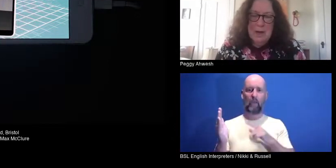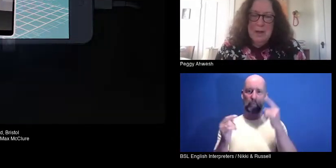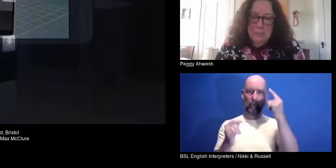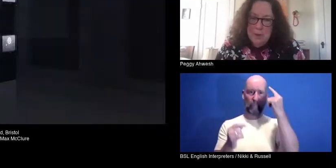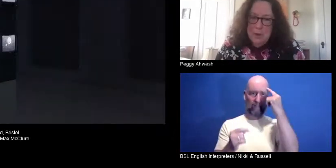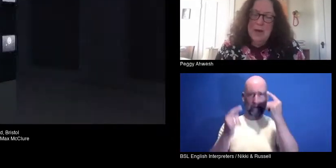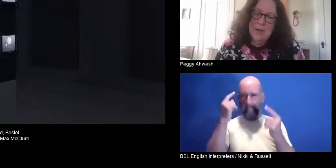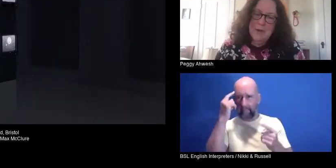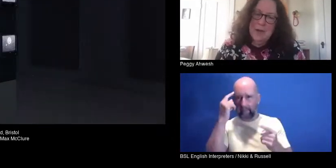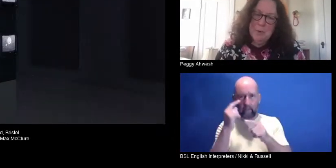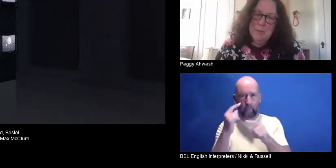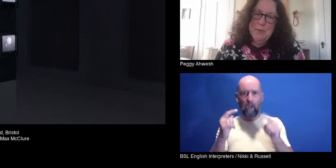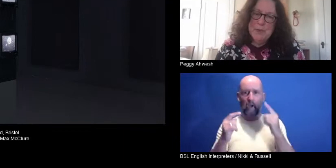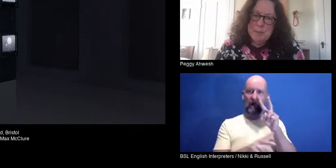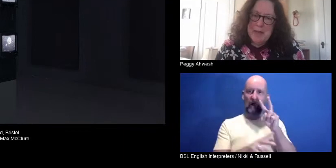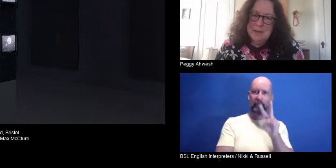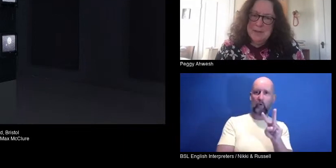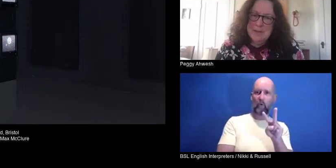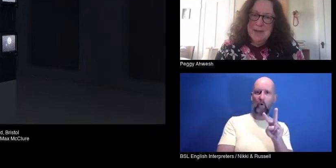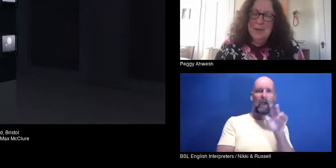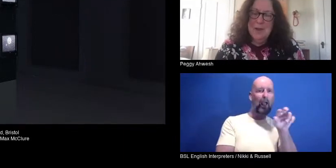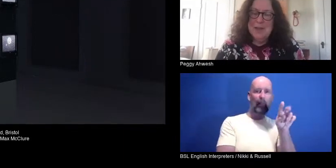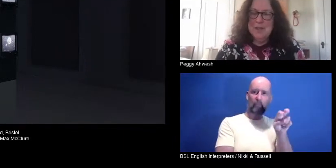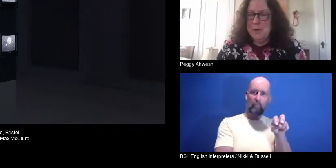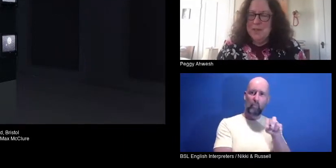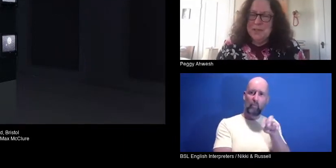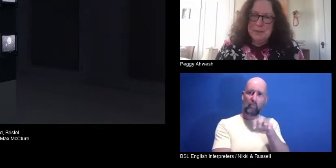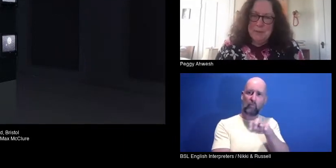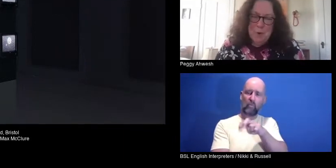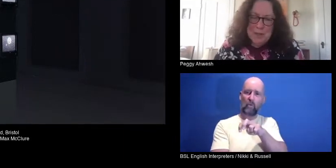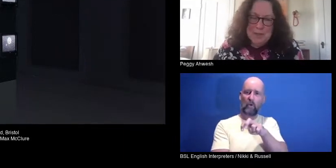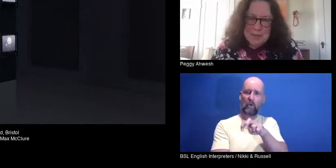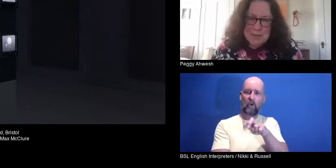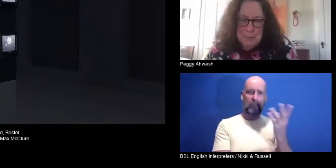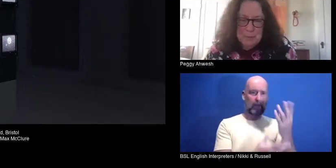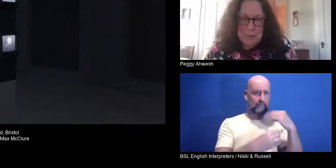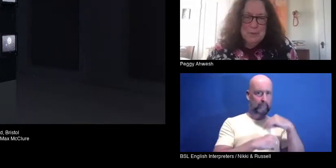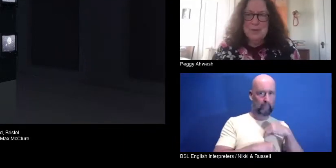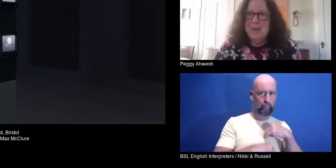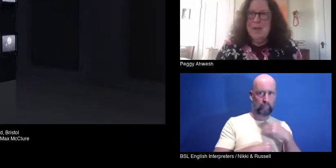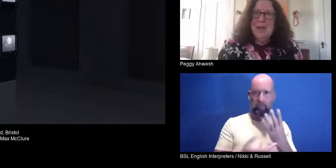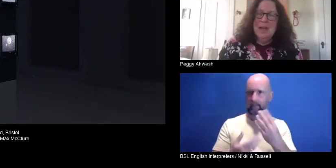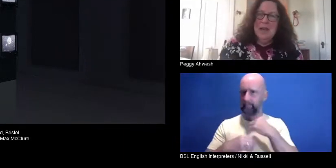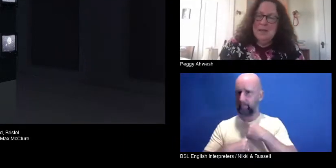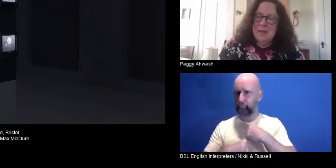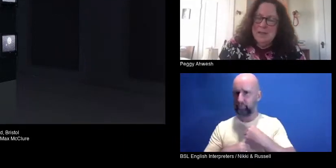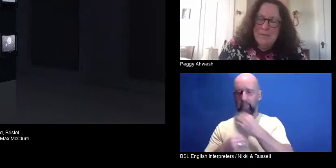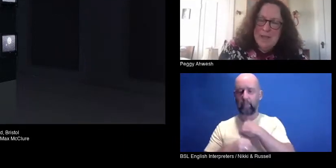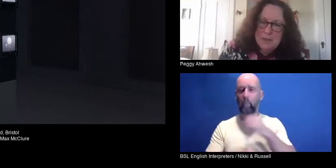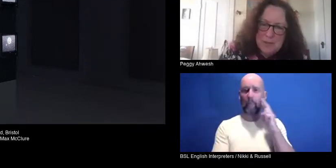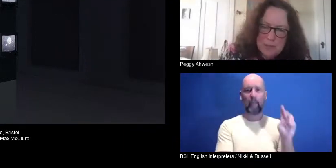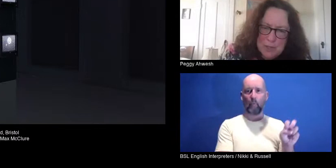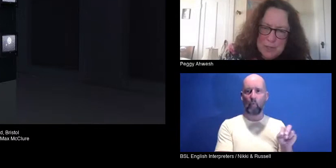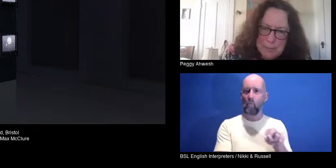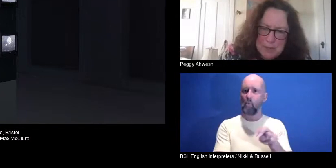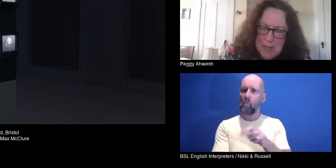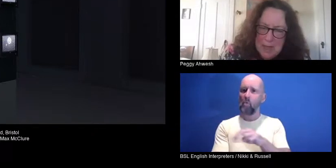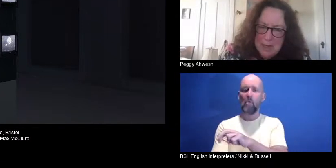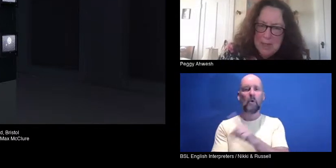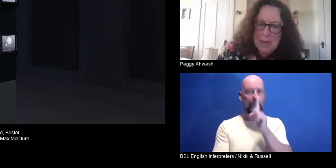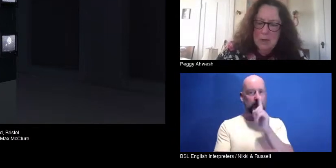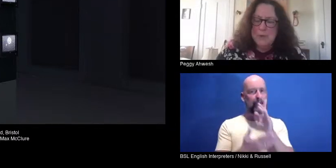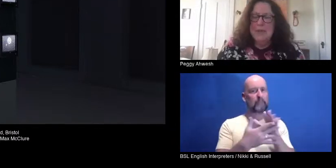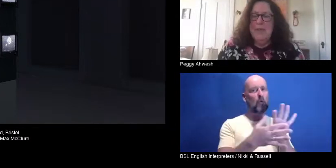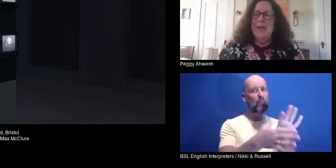about the viewer and how they're going to move through the space, how they're going to experience the different works as they move through. So it definitely has a relationship to